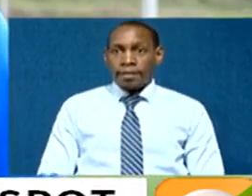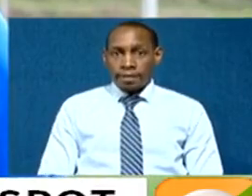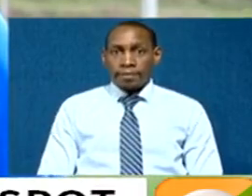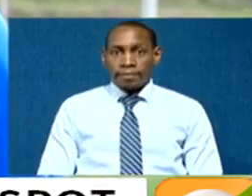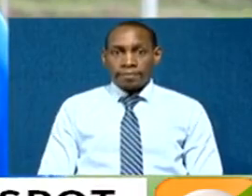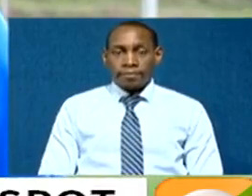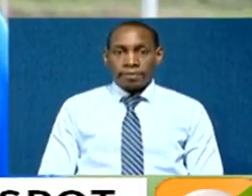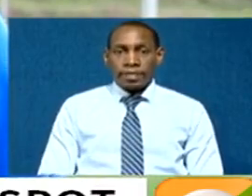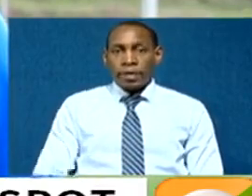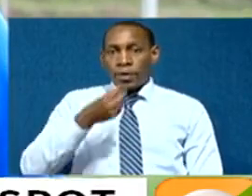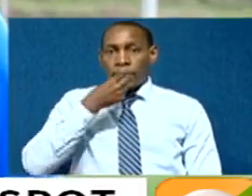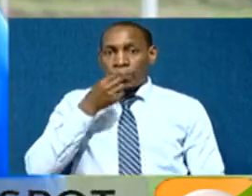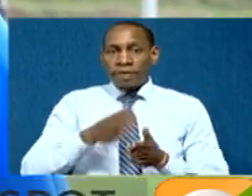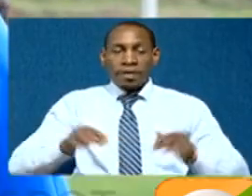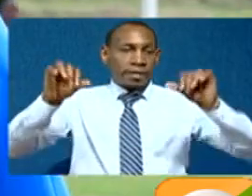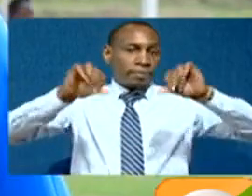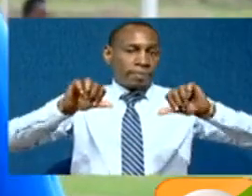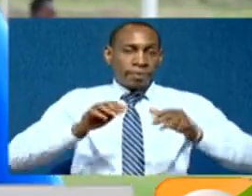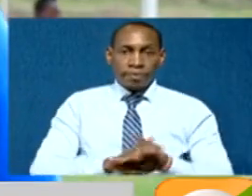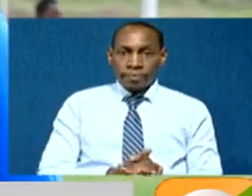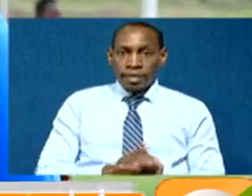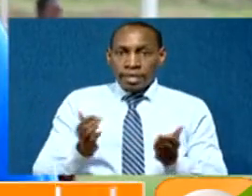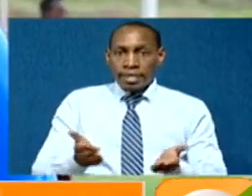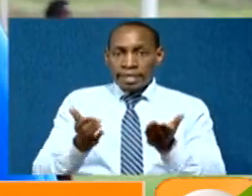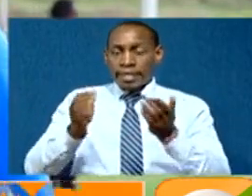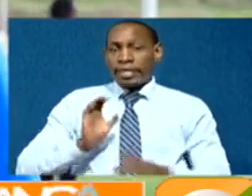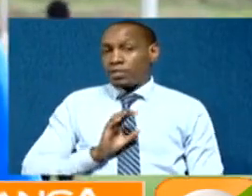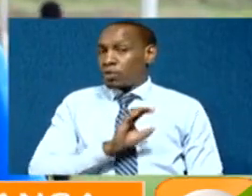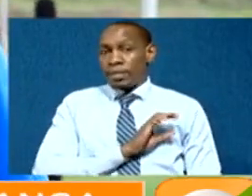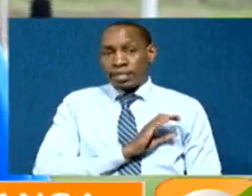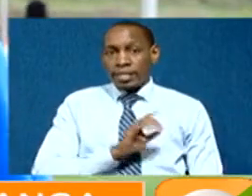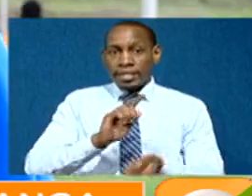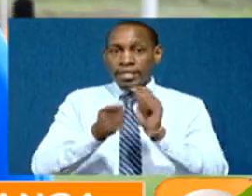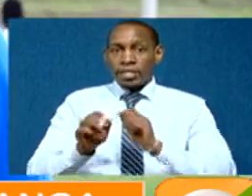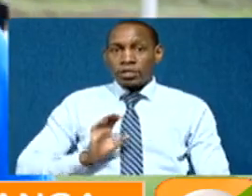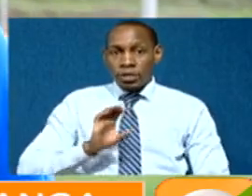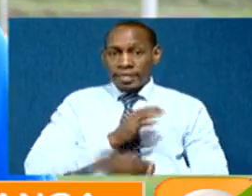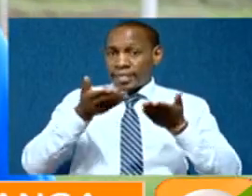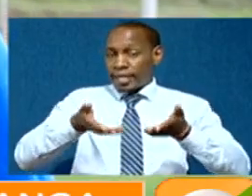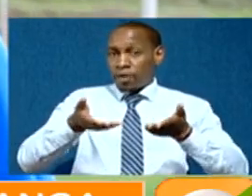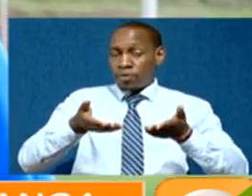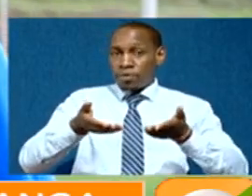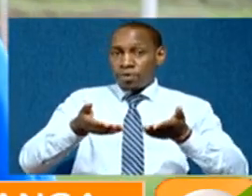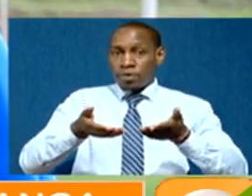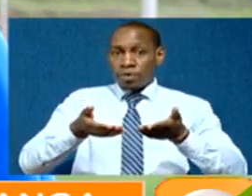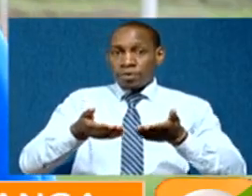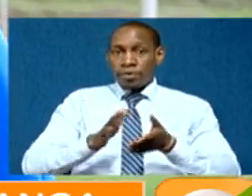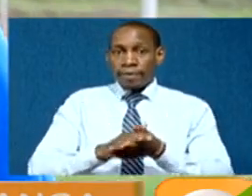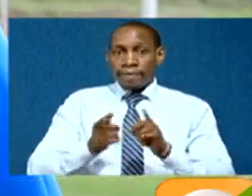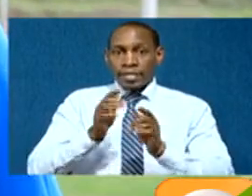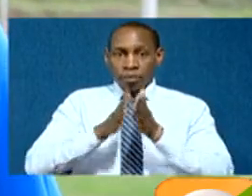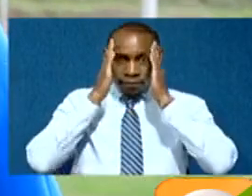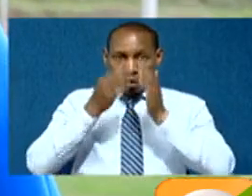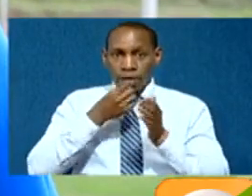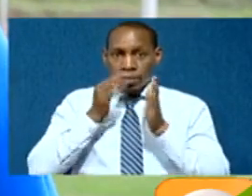Kini ofshitting haiko vizuri. Mimi kitu ningeaji hii committee transition committee yenye iko sahi. Mambo na ofshitting waiangalie